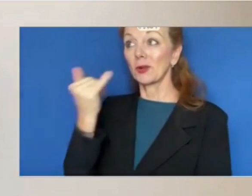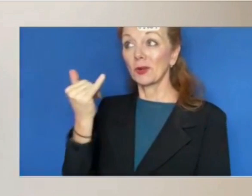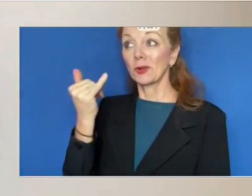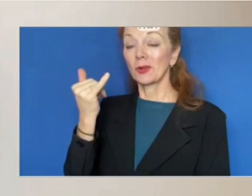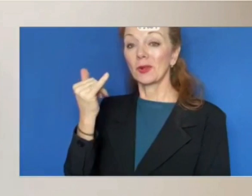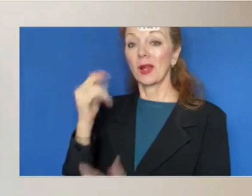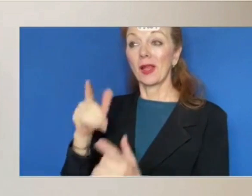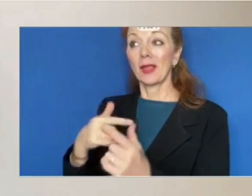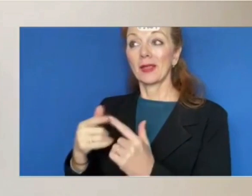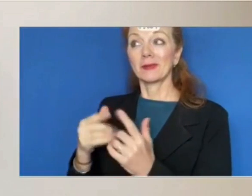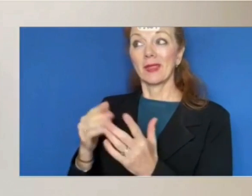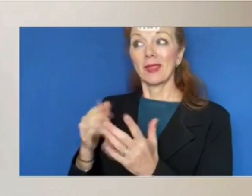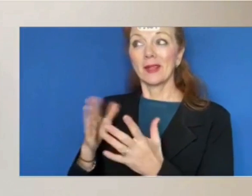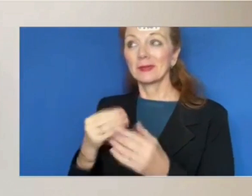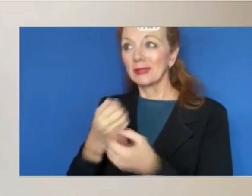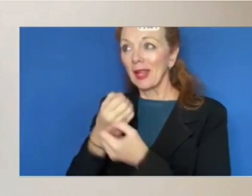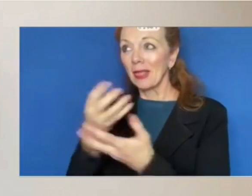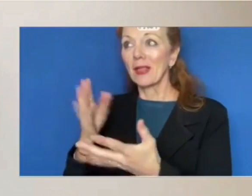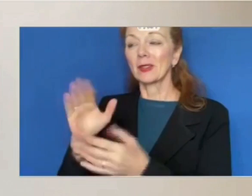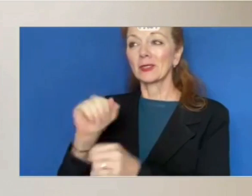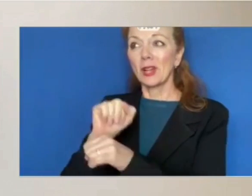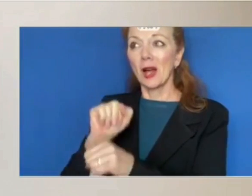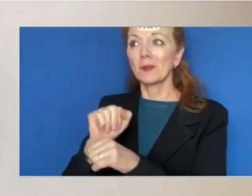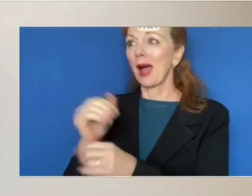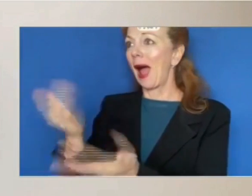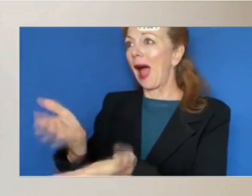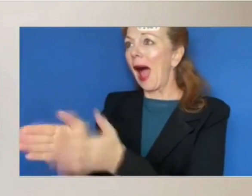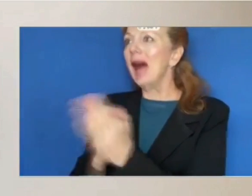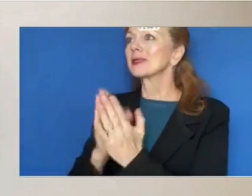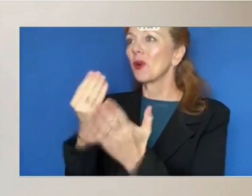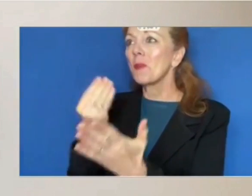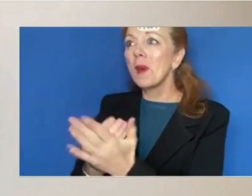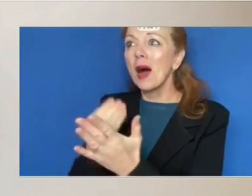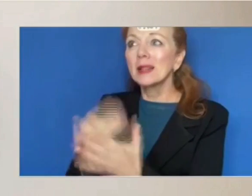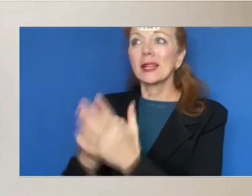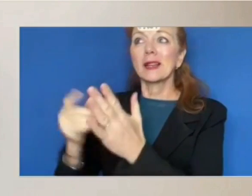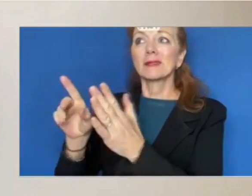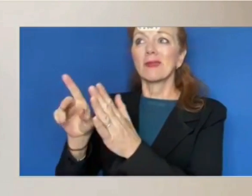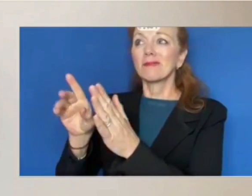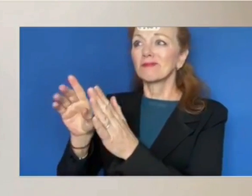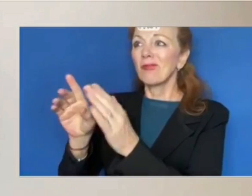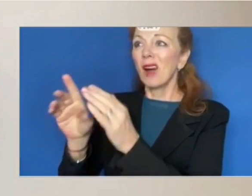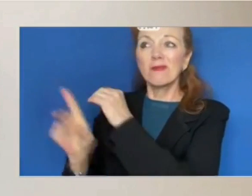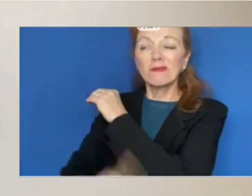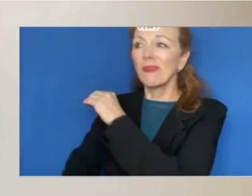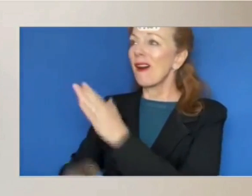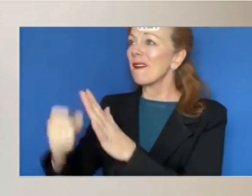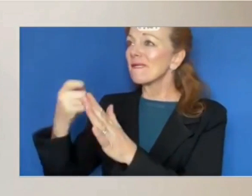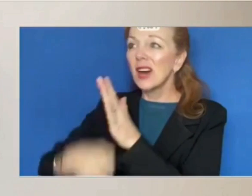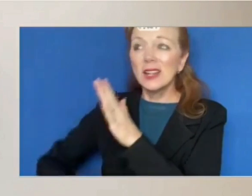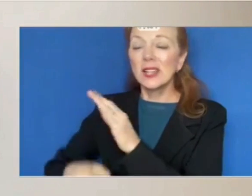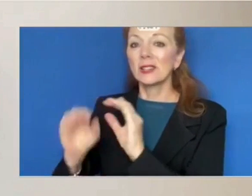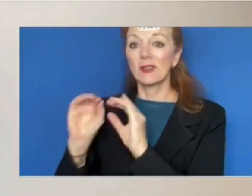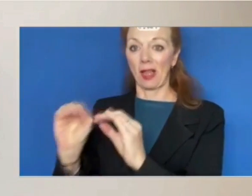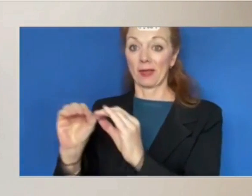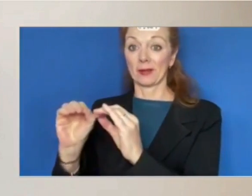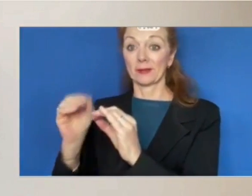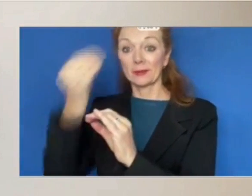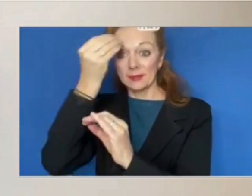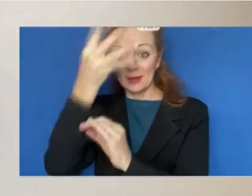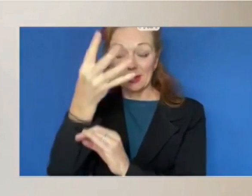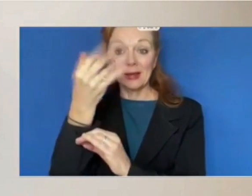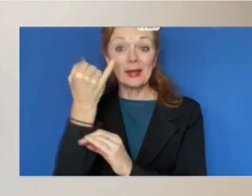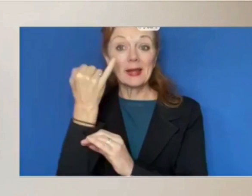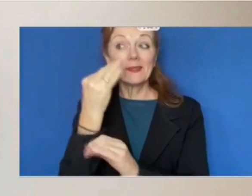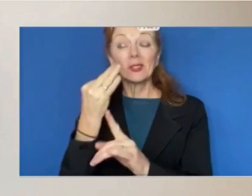duties to solicit funds or fines or anything of that nature. So if a victim finds himself